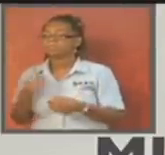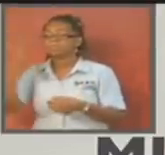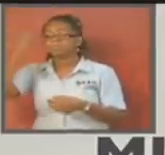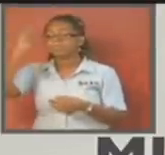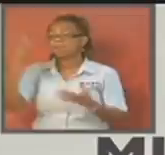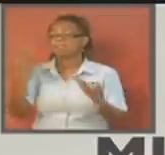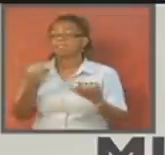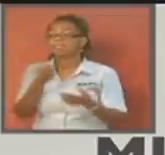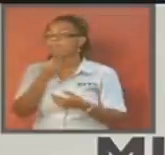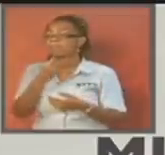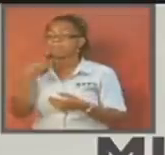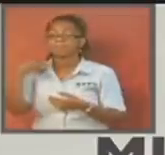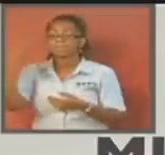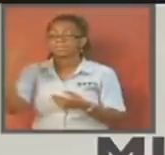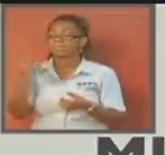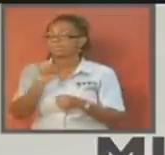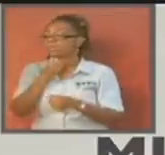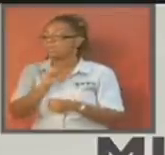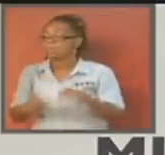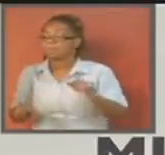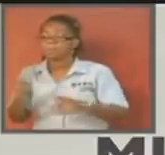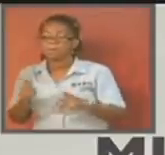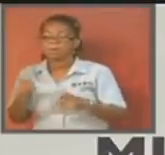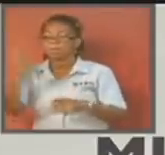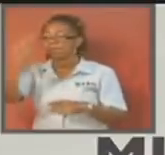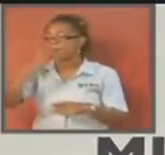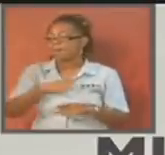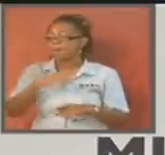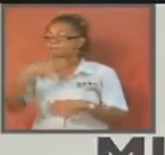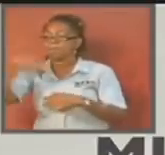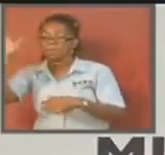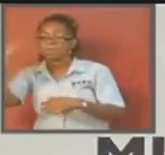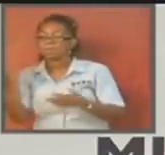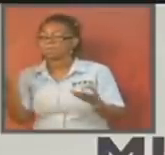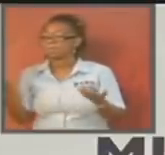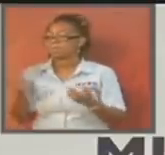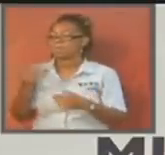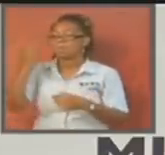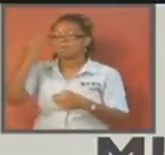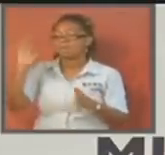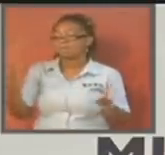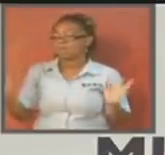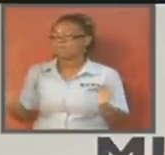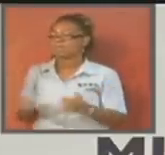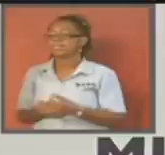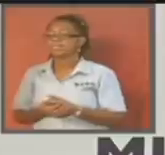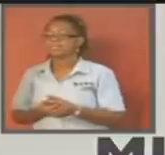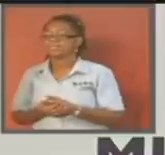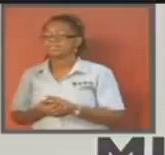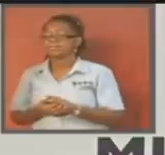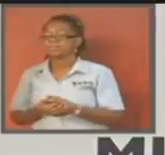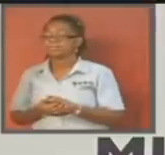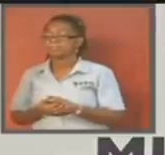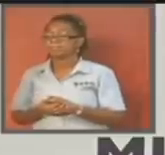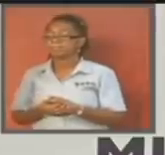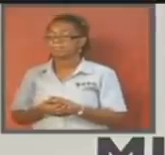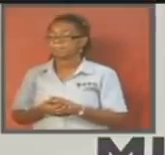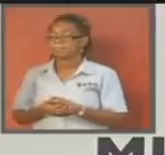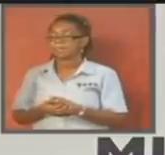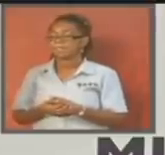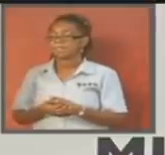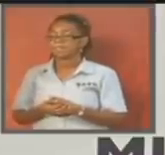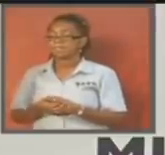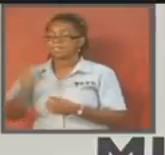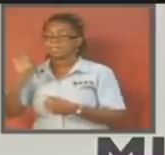noticed in terms of a change in the gender distribution. What was 75% male, 25%